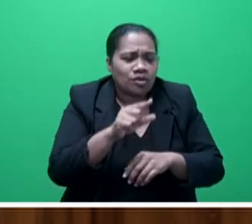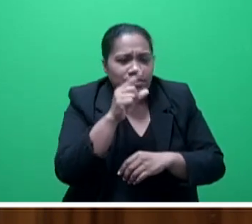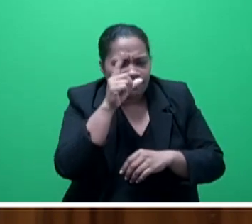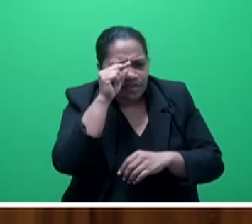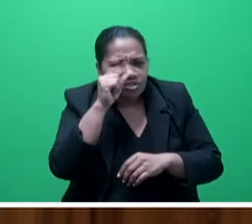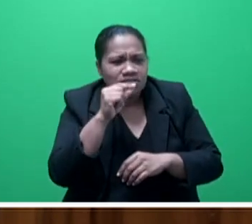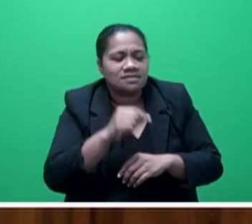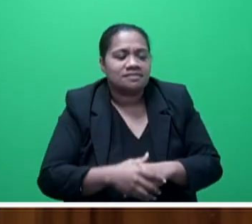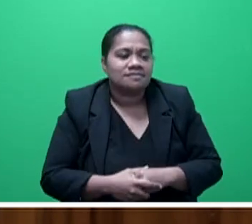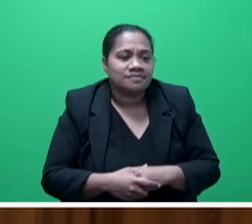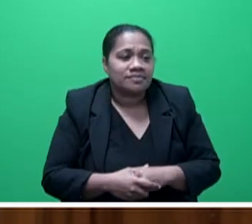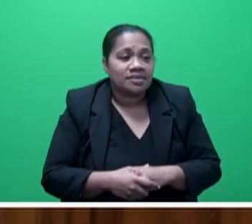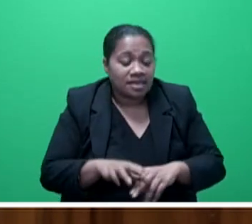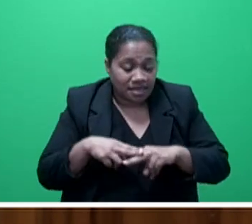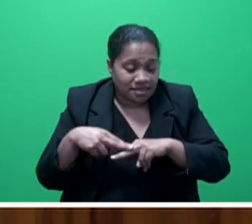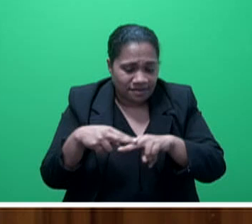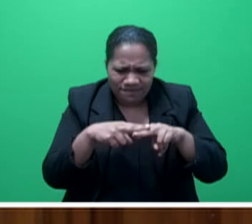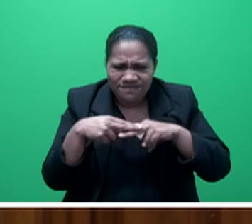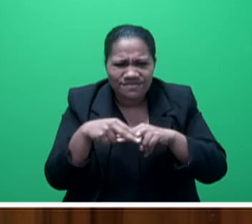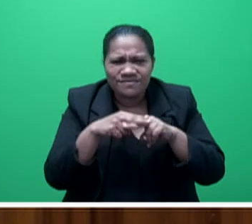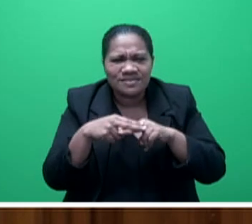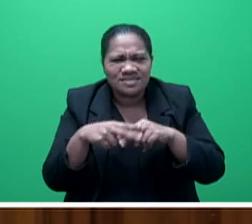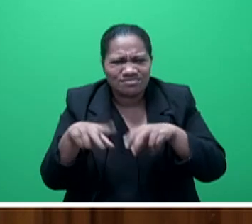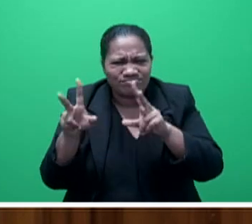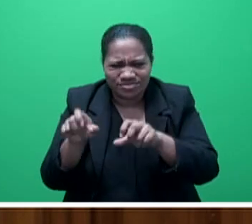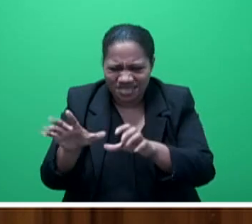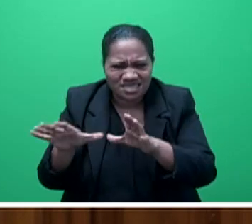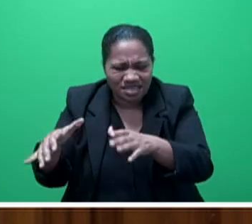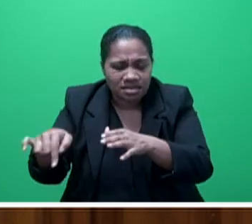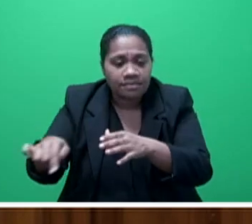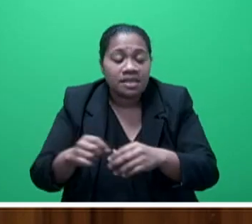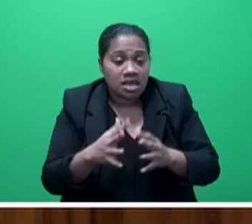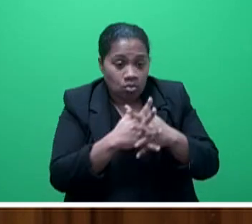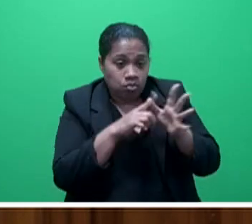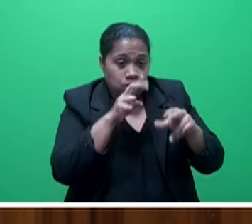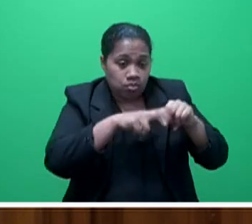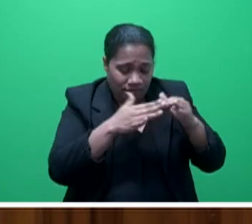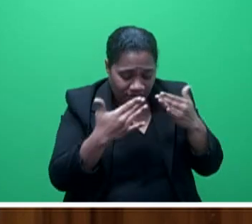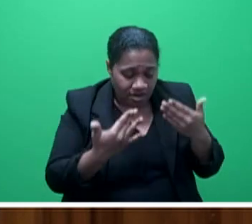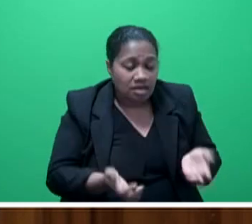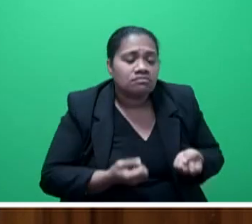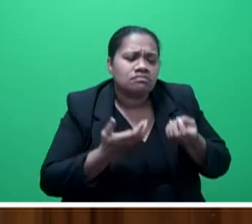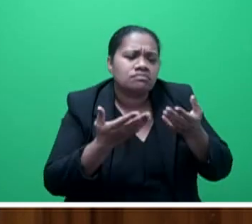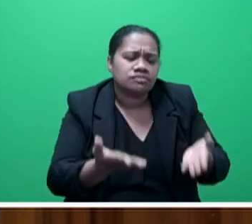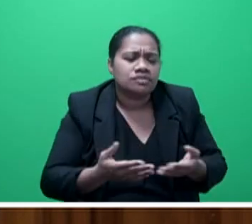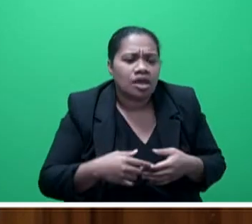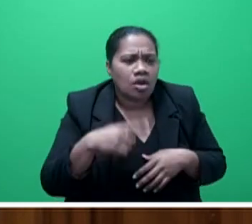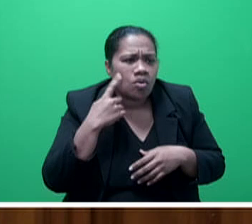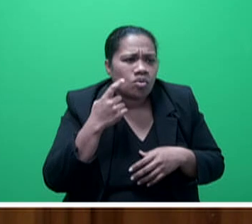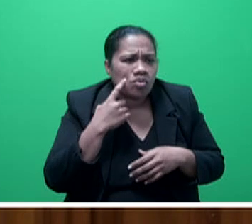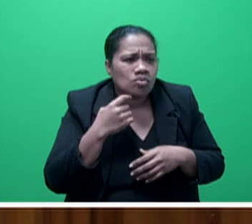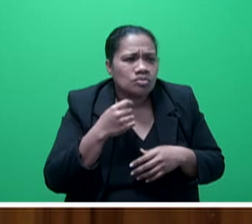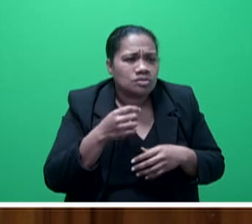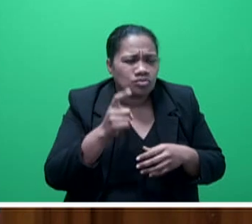expand Fiji's sewerage network. WEF now provides quality drinking water and wastewater services to over